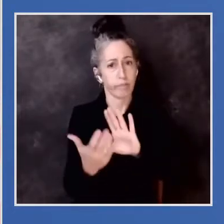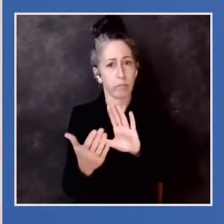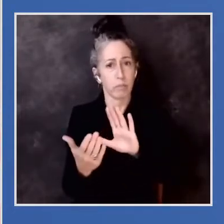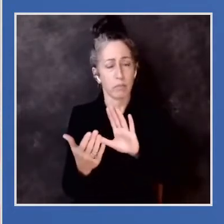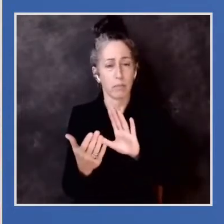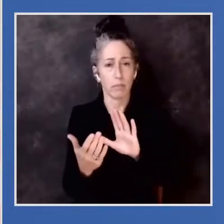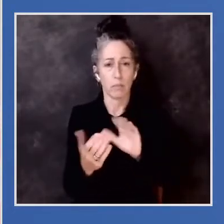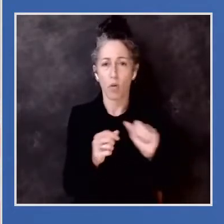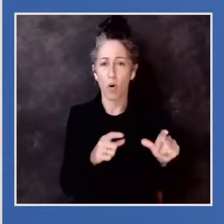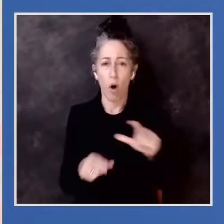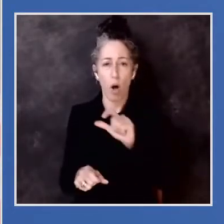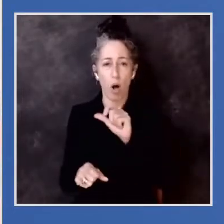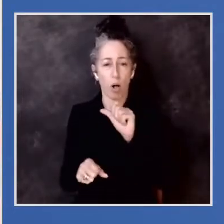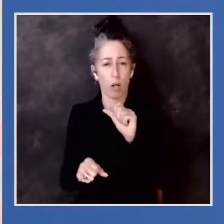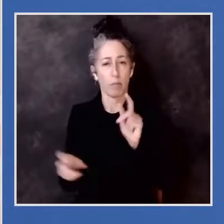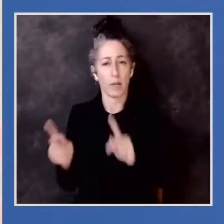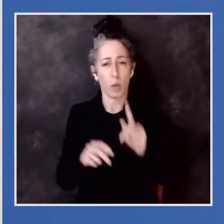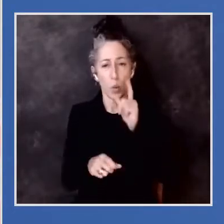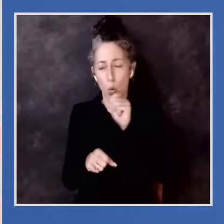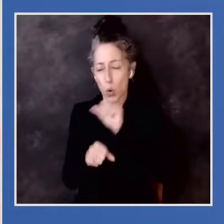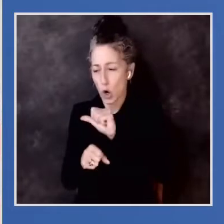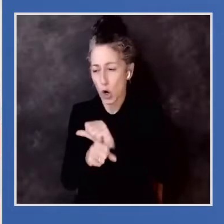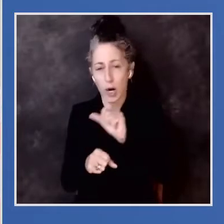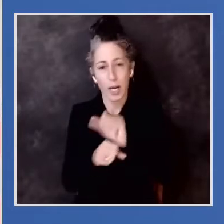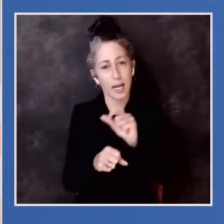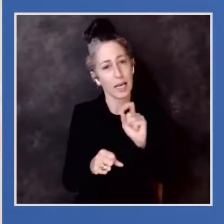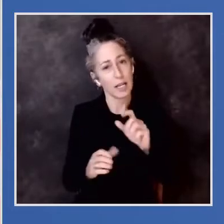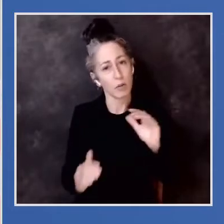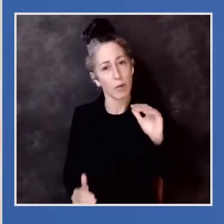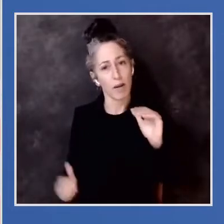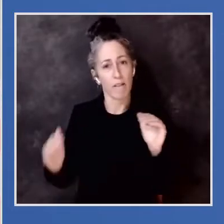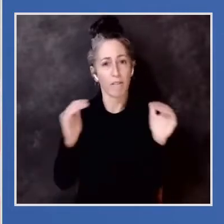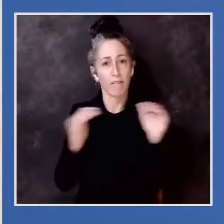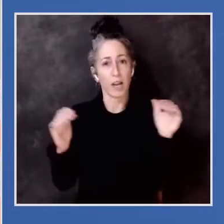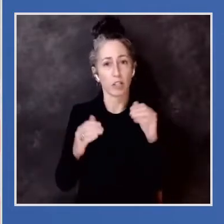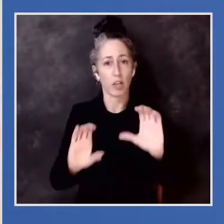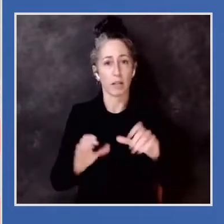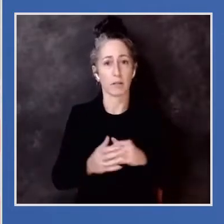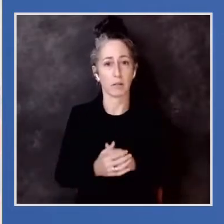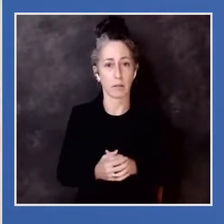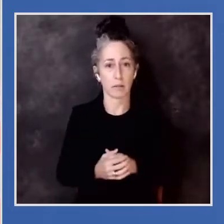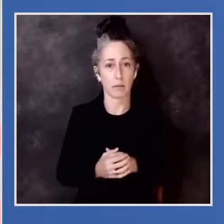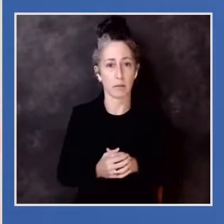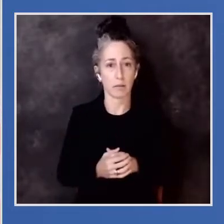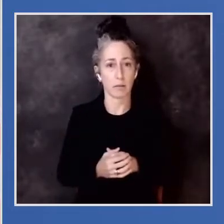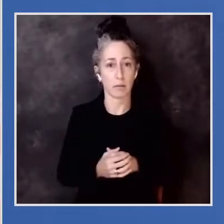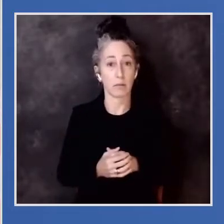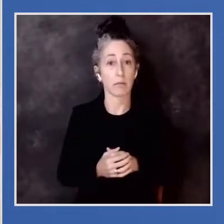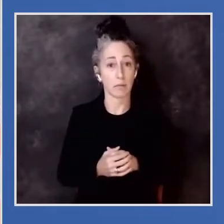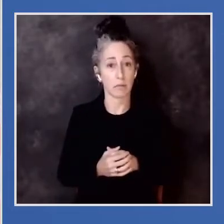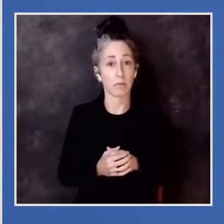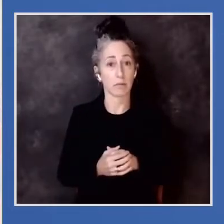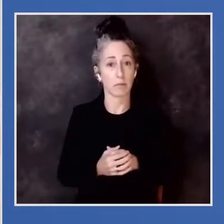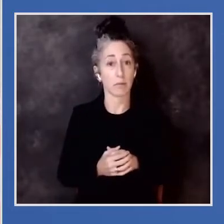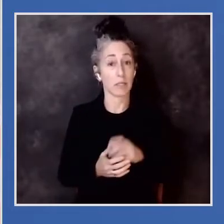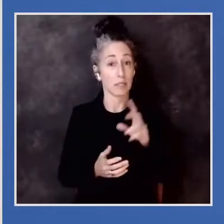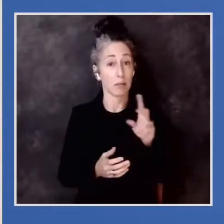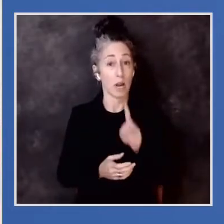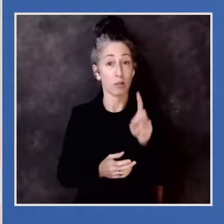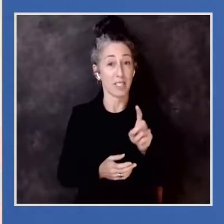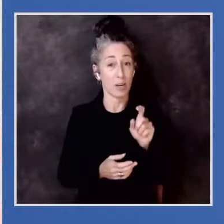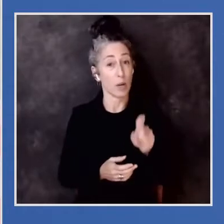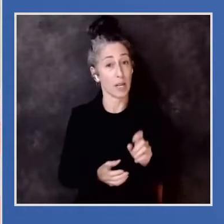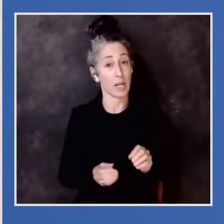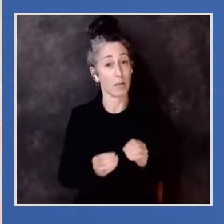again in this country. And we'll act to restore our faith in democracy and our faith